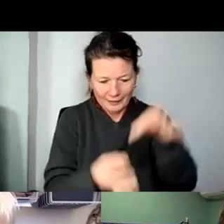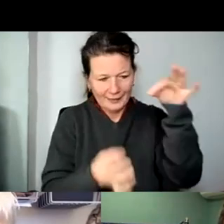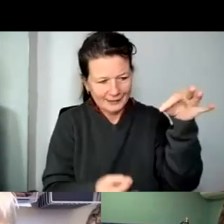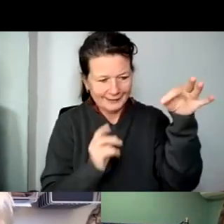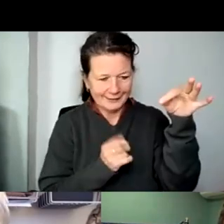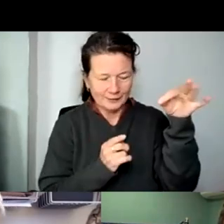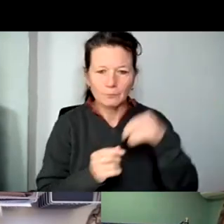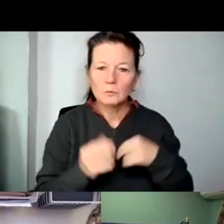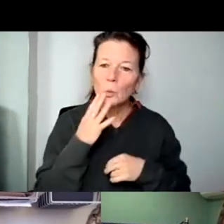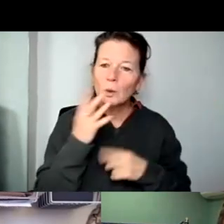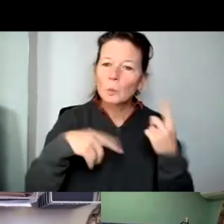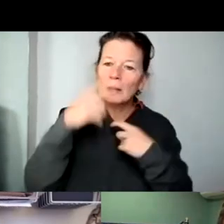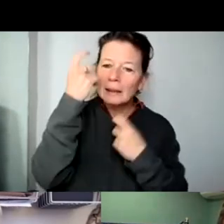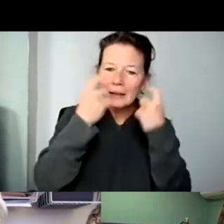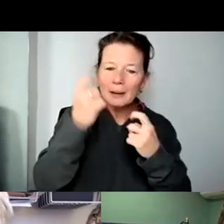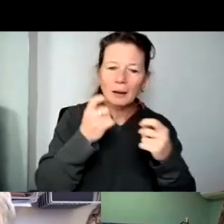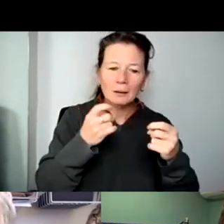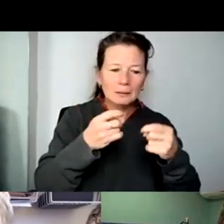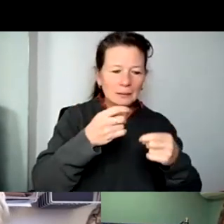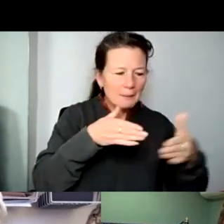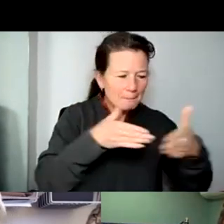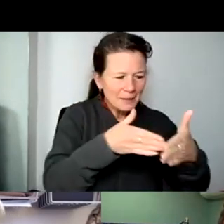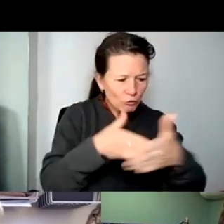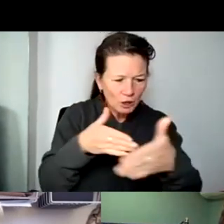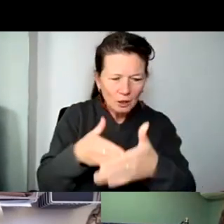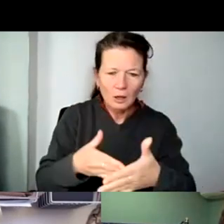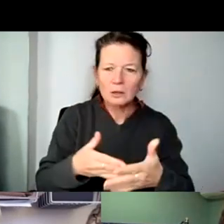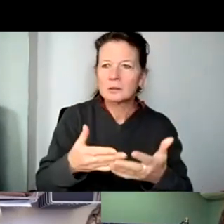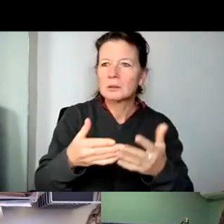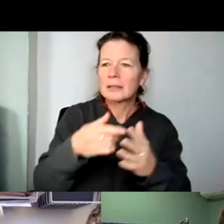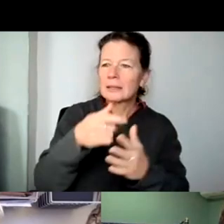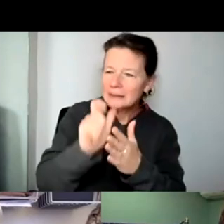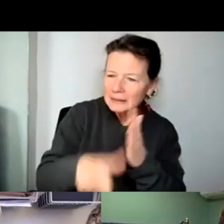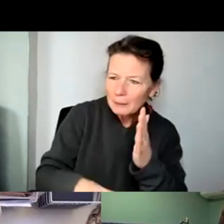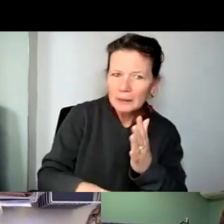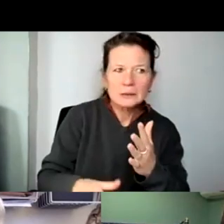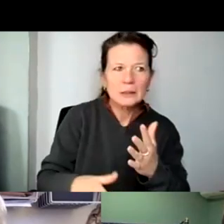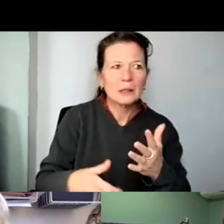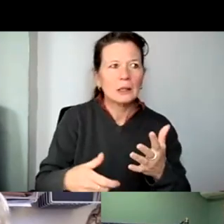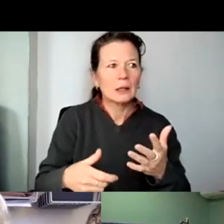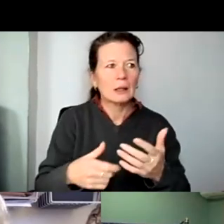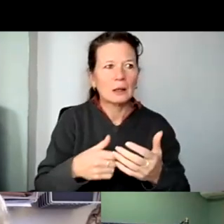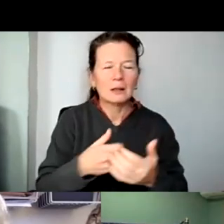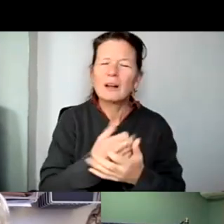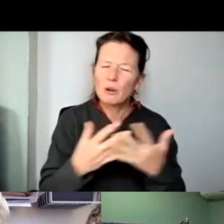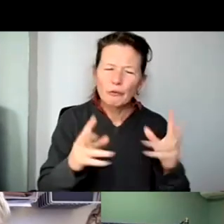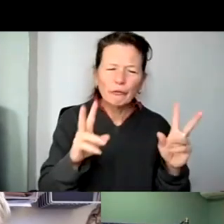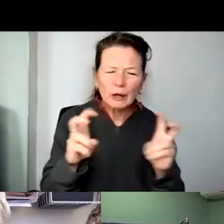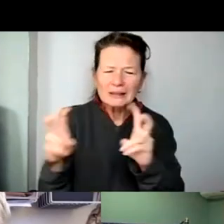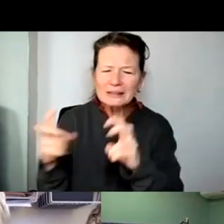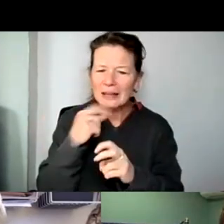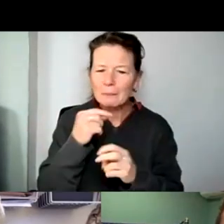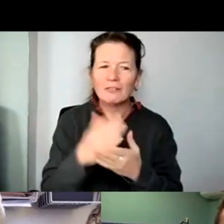what we're talking about when we talk about barriers and disability, and we use lots of phrases that can be quite